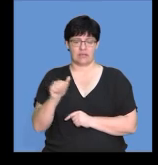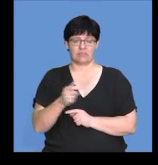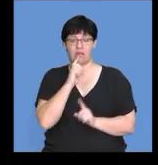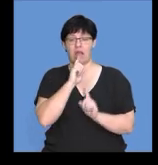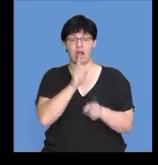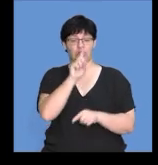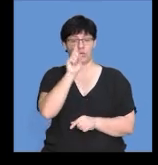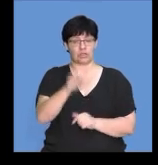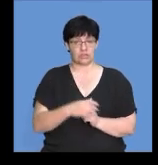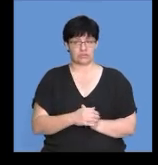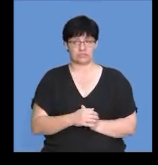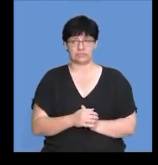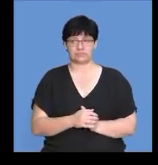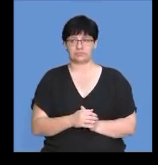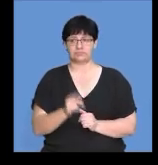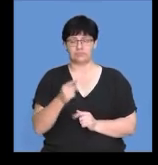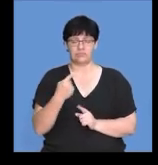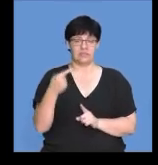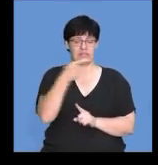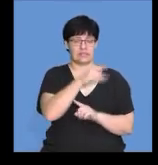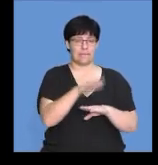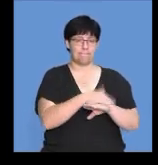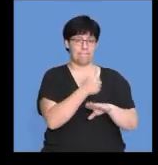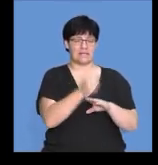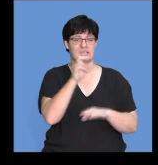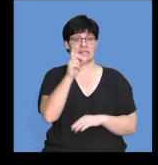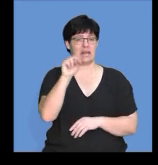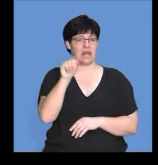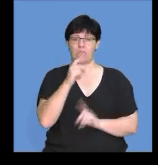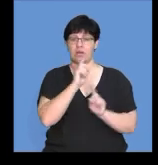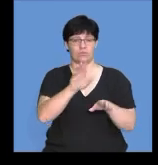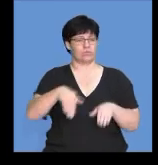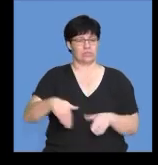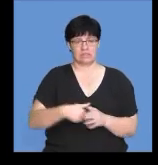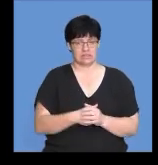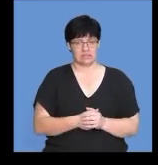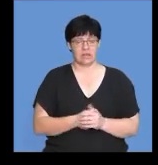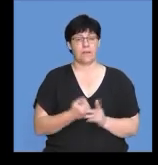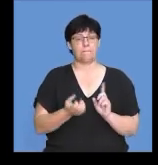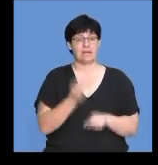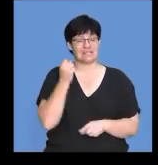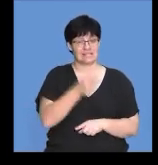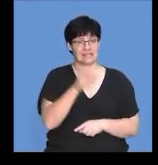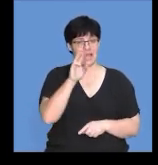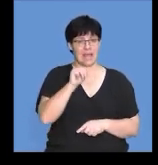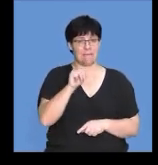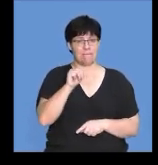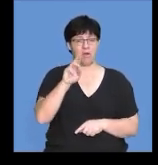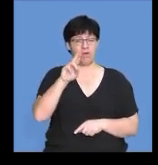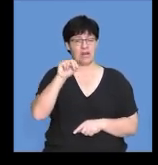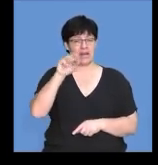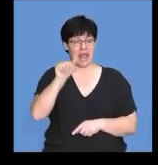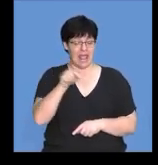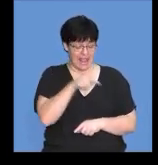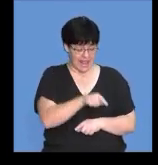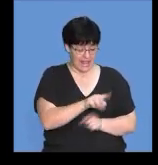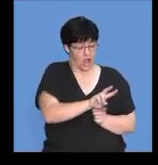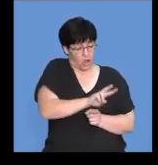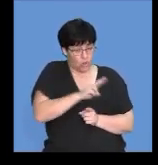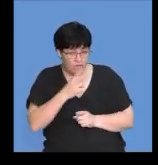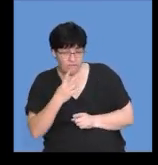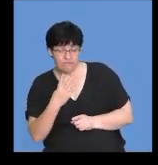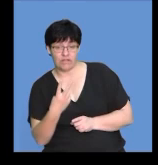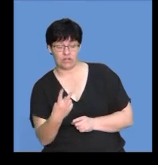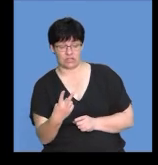answered the question? The question points to DNA base. No. So we've got to take this mRNA codon and convert